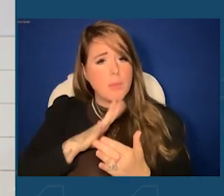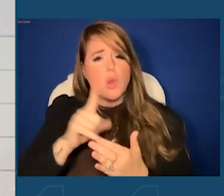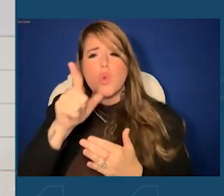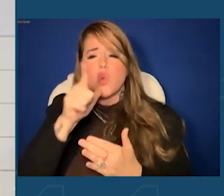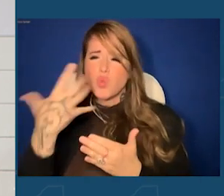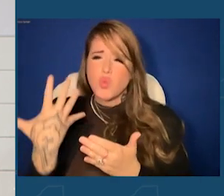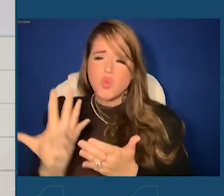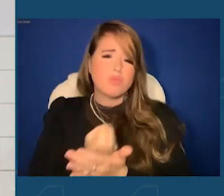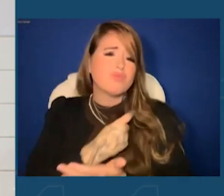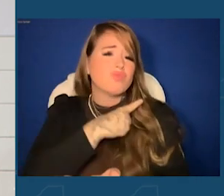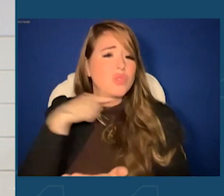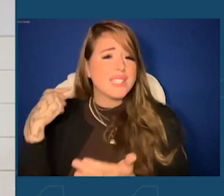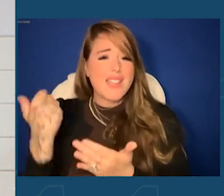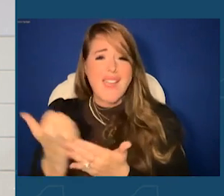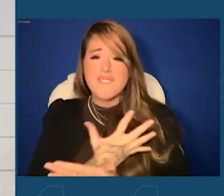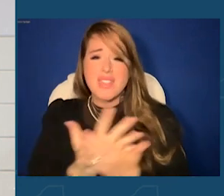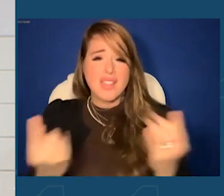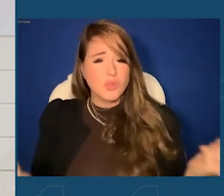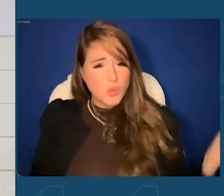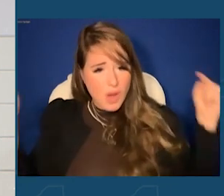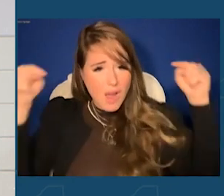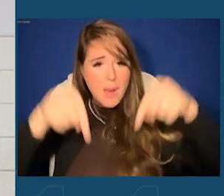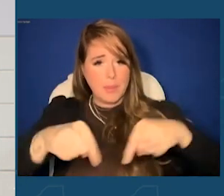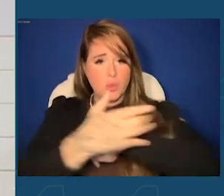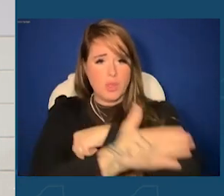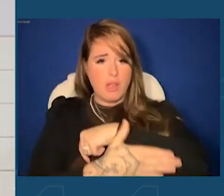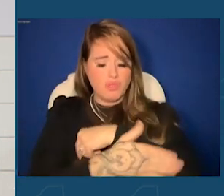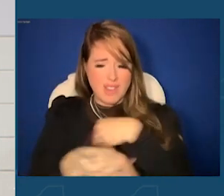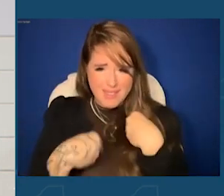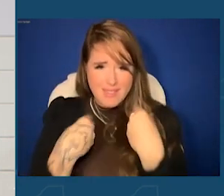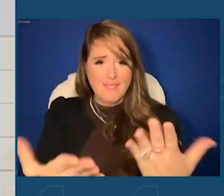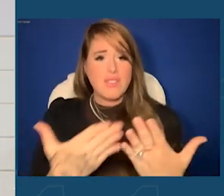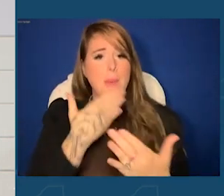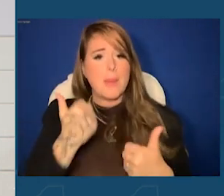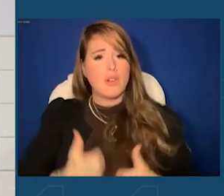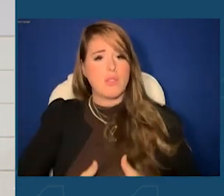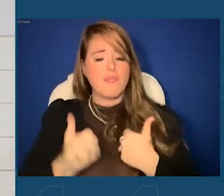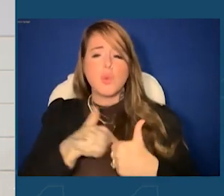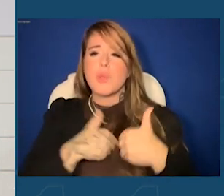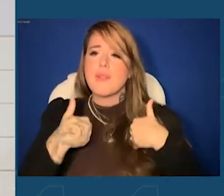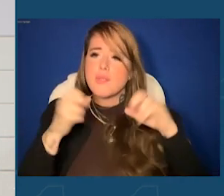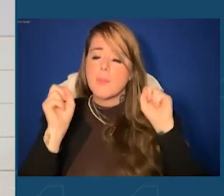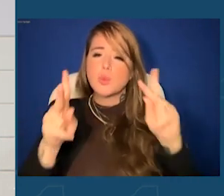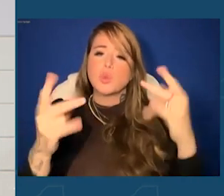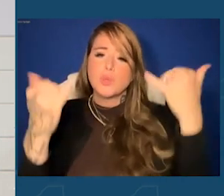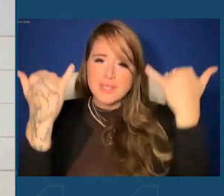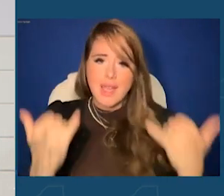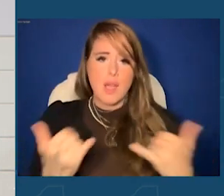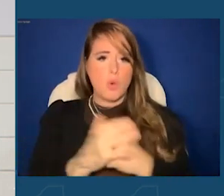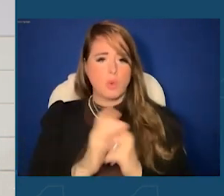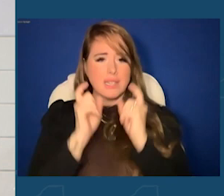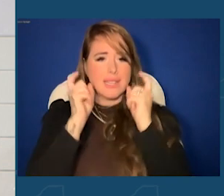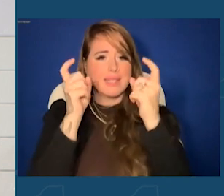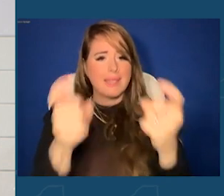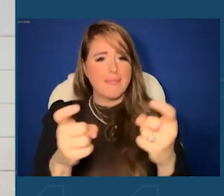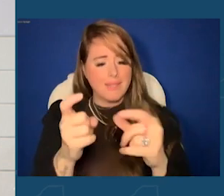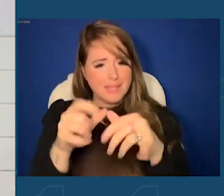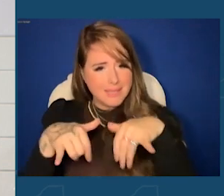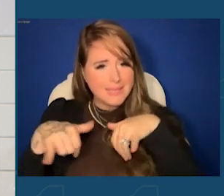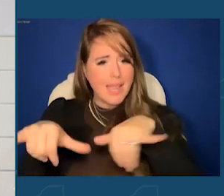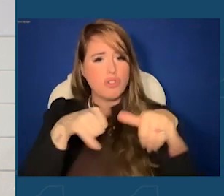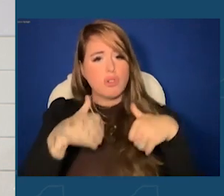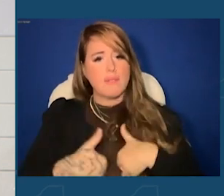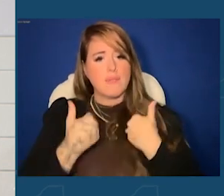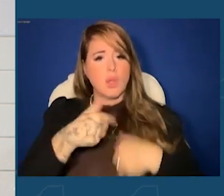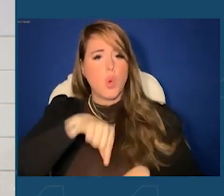have to come to this country, to give themselves and their families a better life. We have an opportunity to give them a standard of living and a quality of